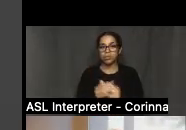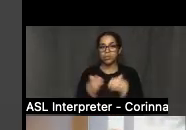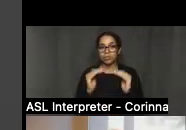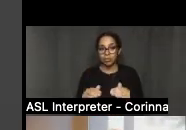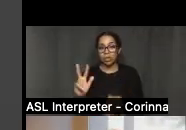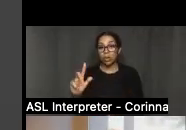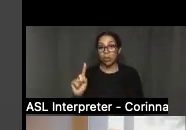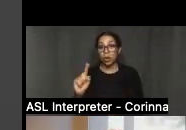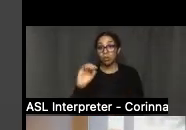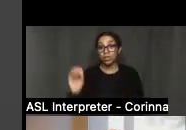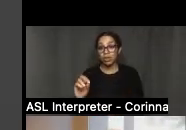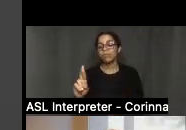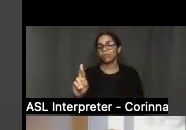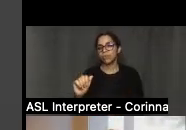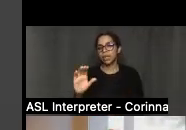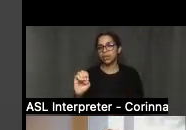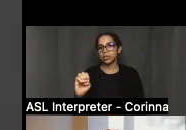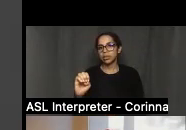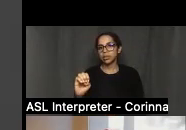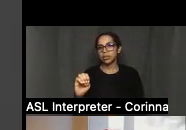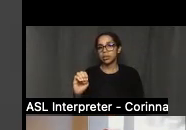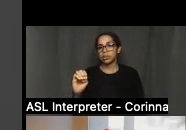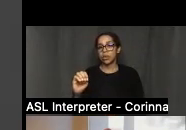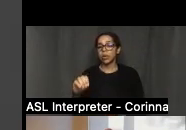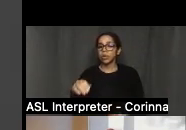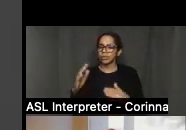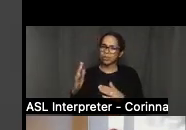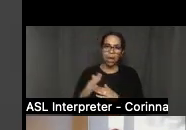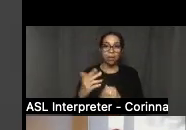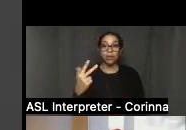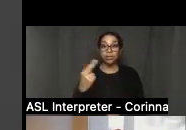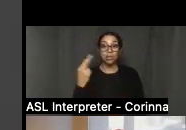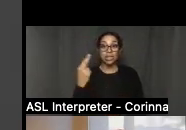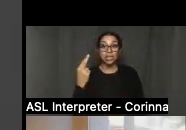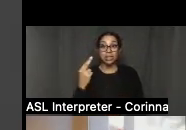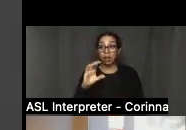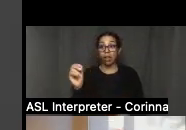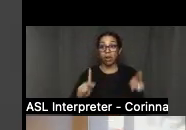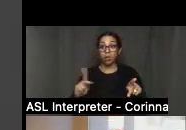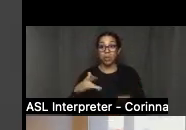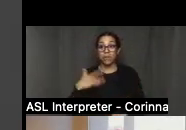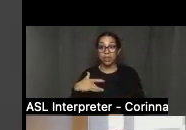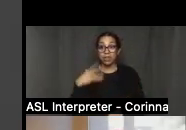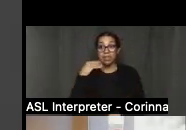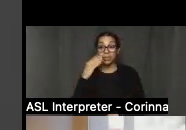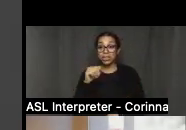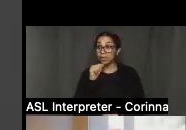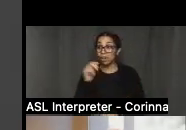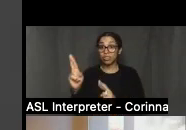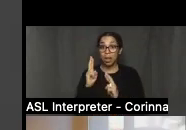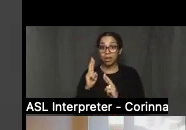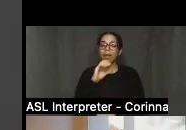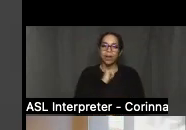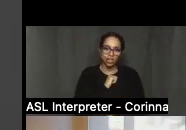race. So our top 3 reasons that Coloradans cite for experiencing disrespect: age, income, and